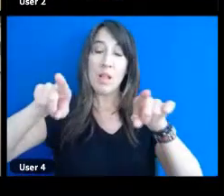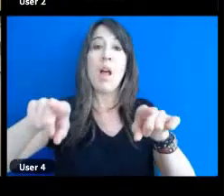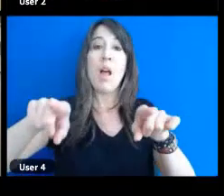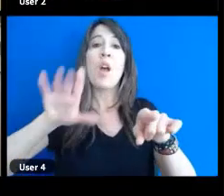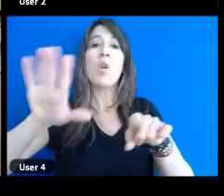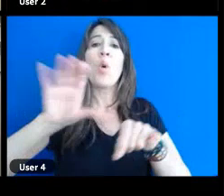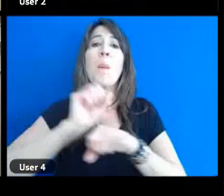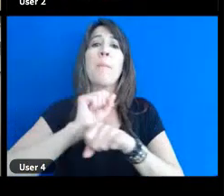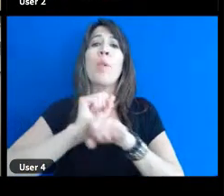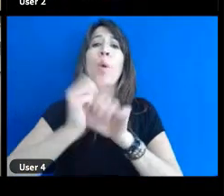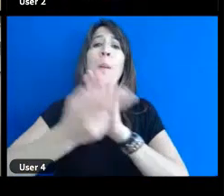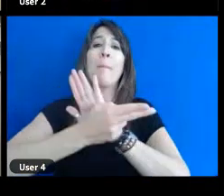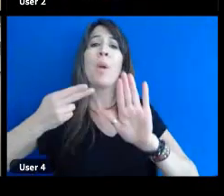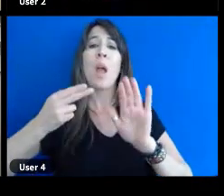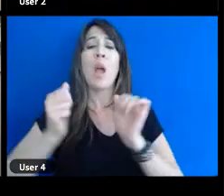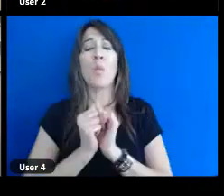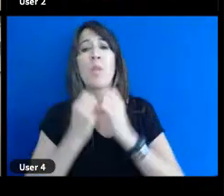about aligning